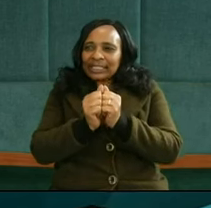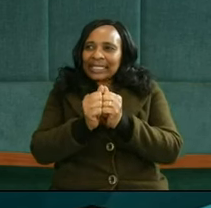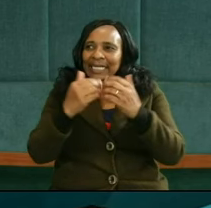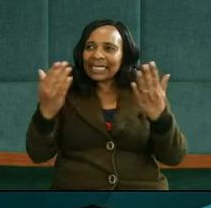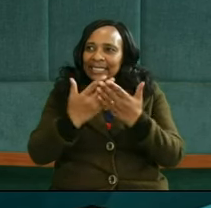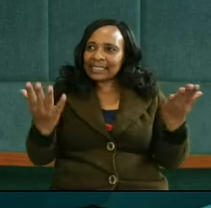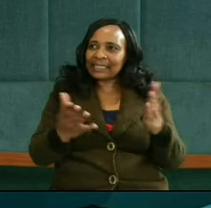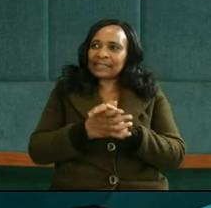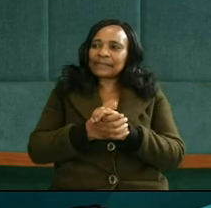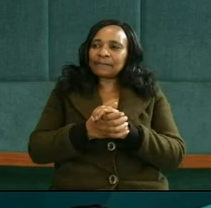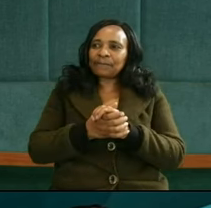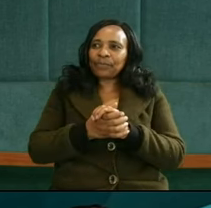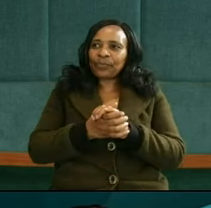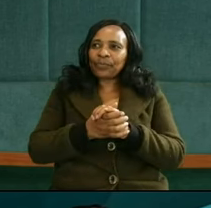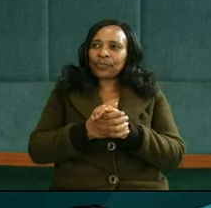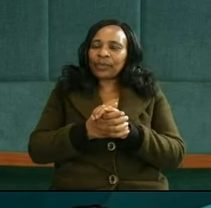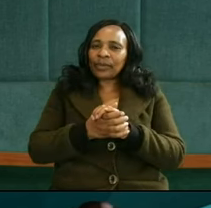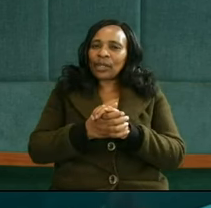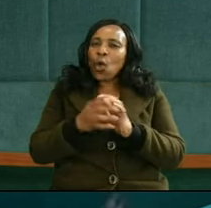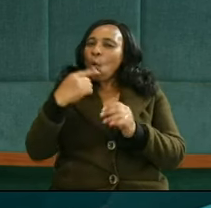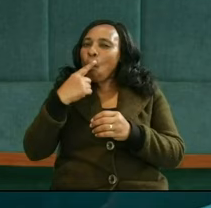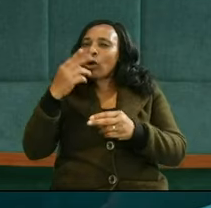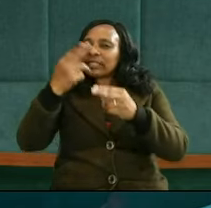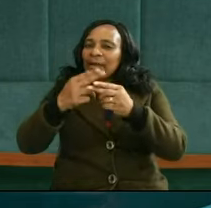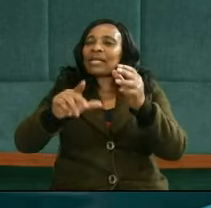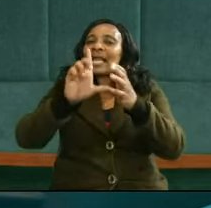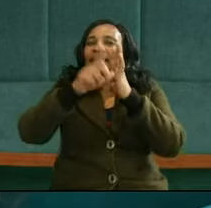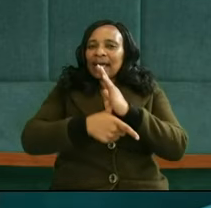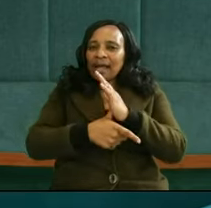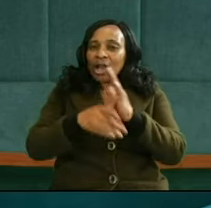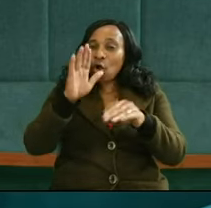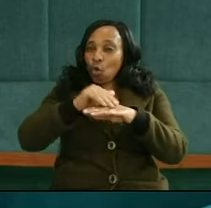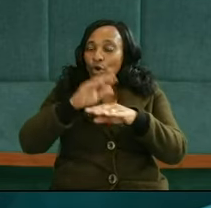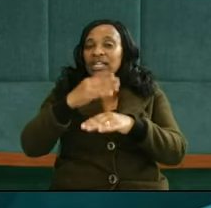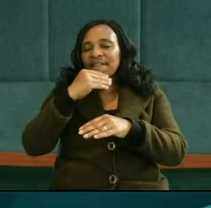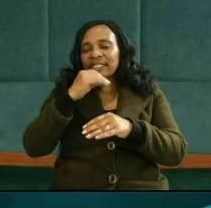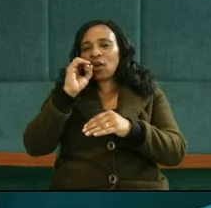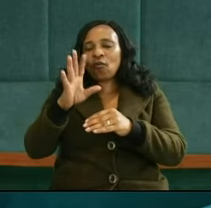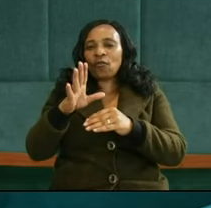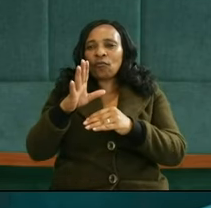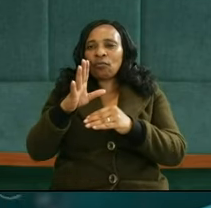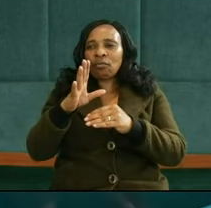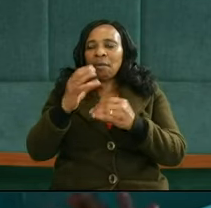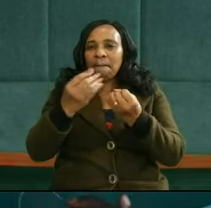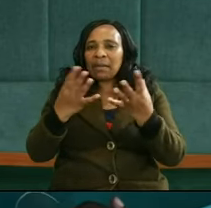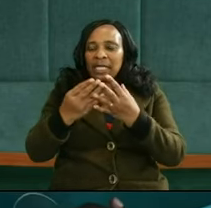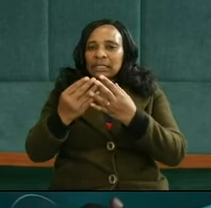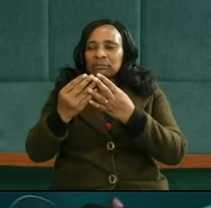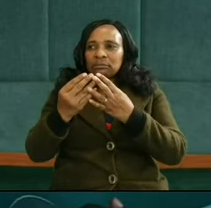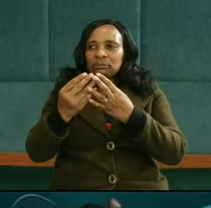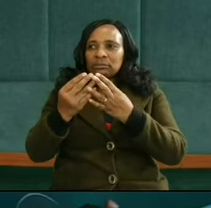often called the father of modern mission. The passage that we consider today is bordering on a